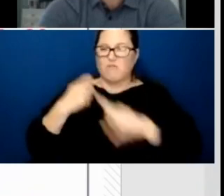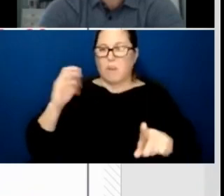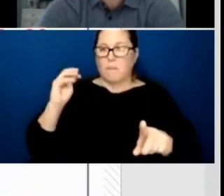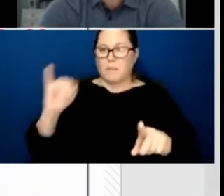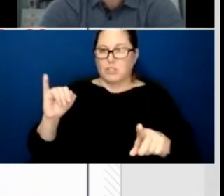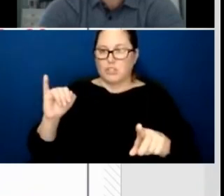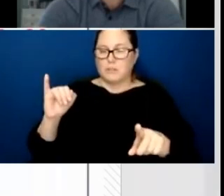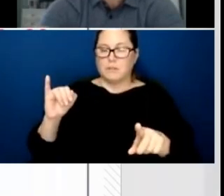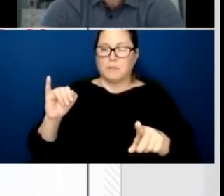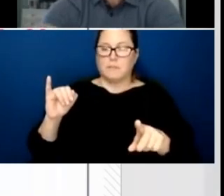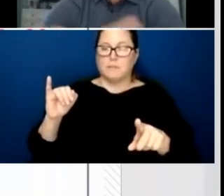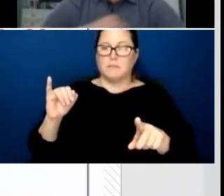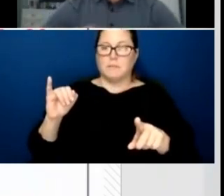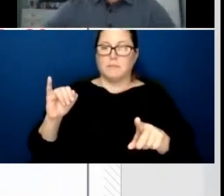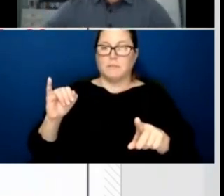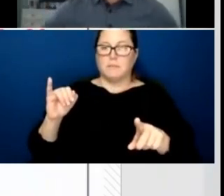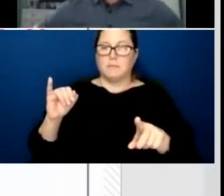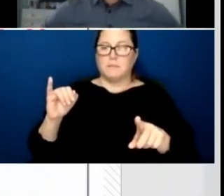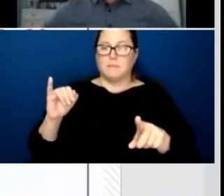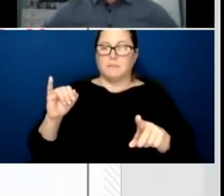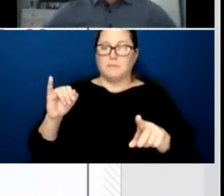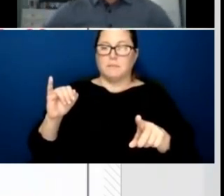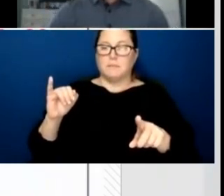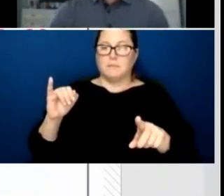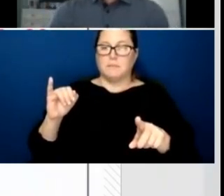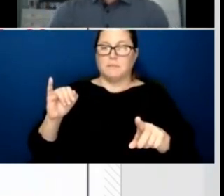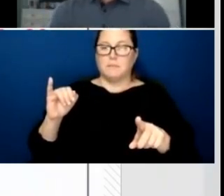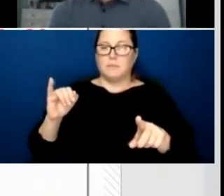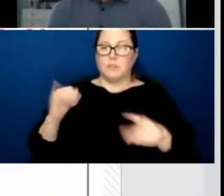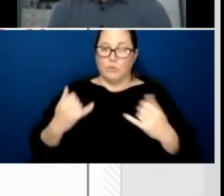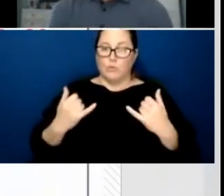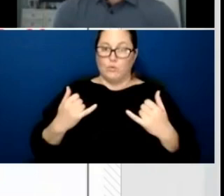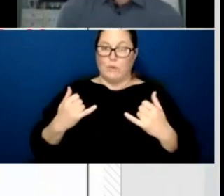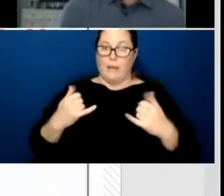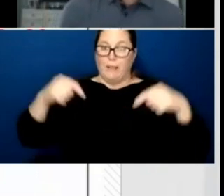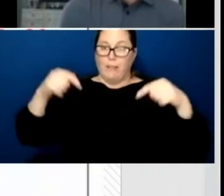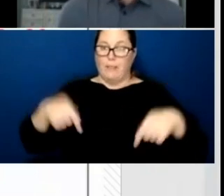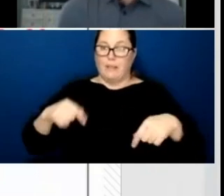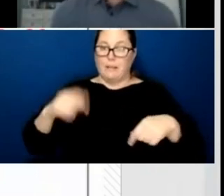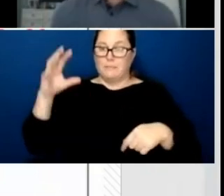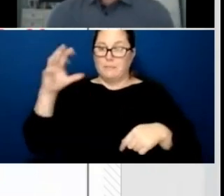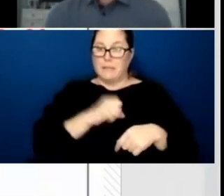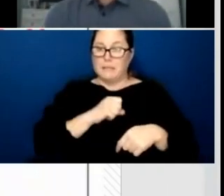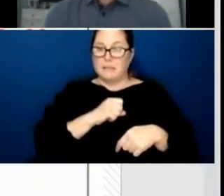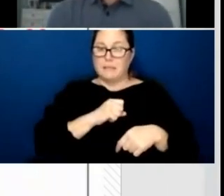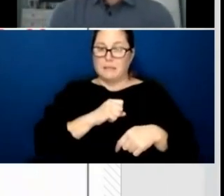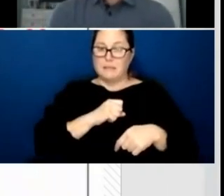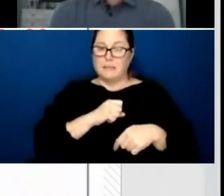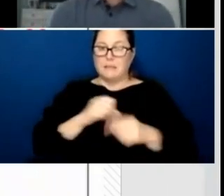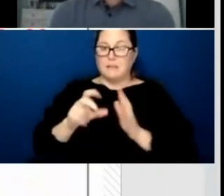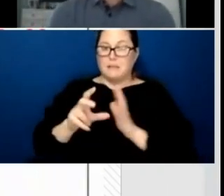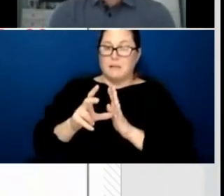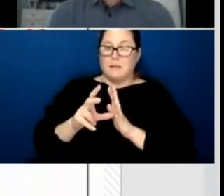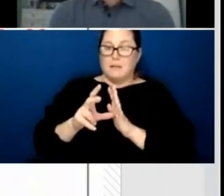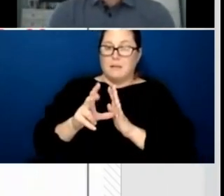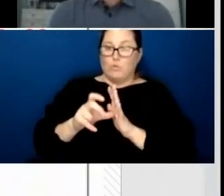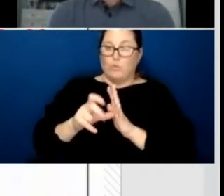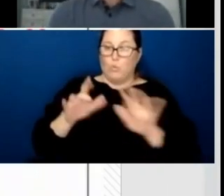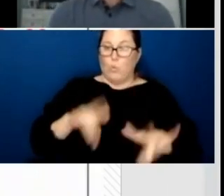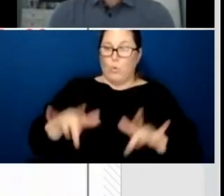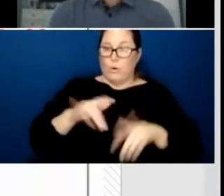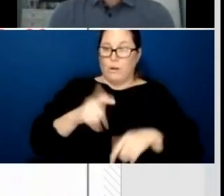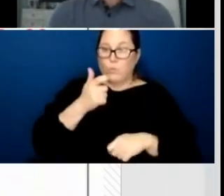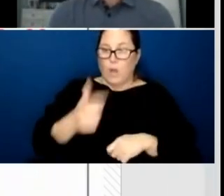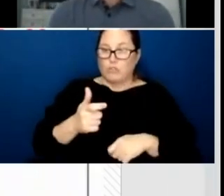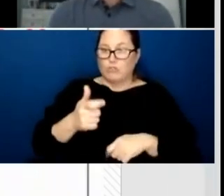missed our live session today and you're watching on a recording and you want those free resources, email us here